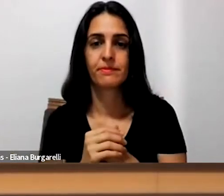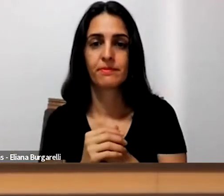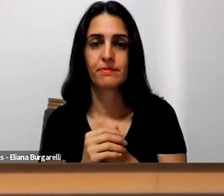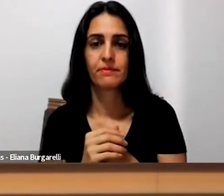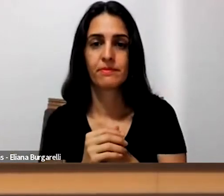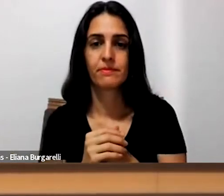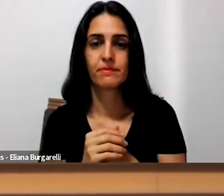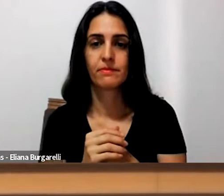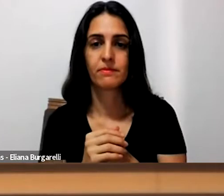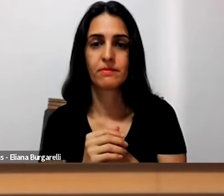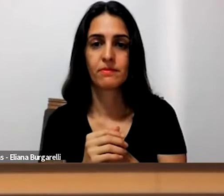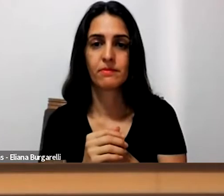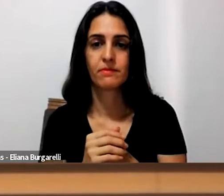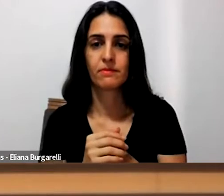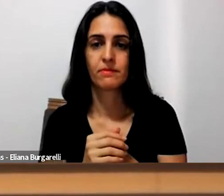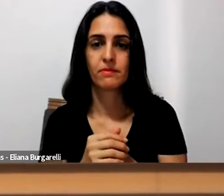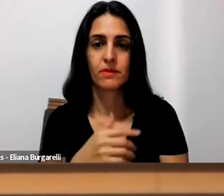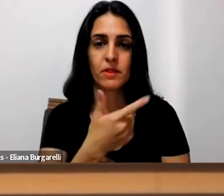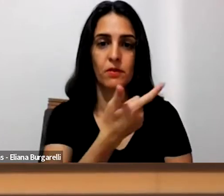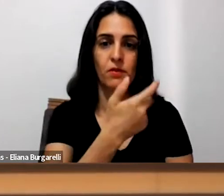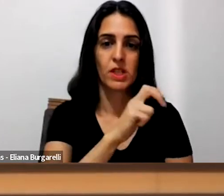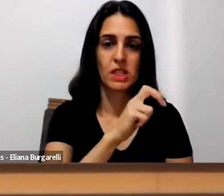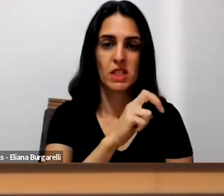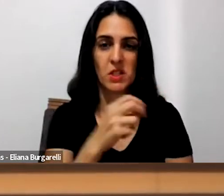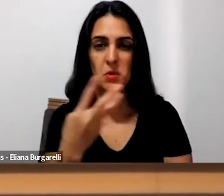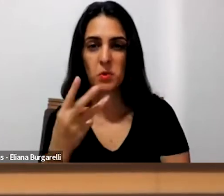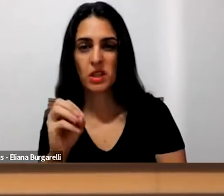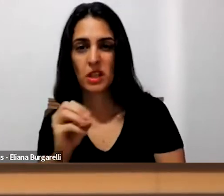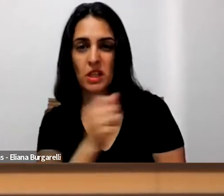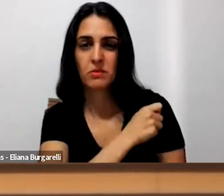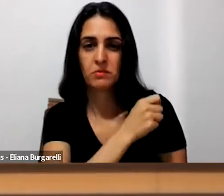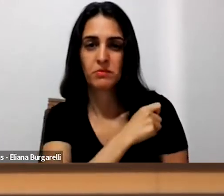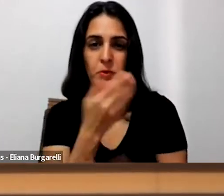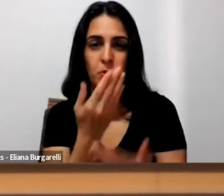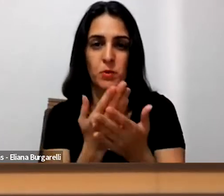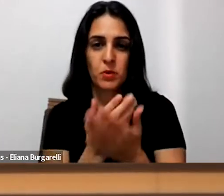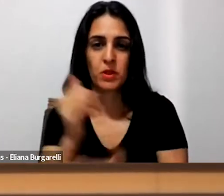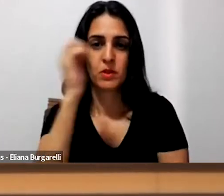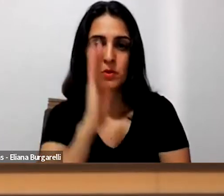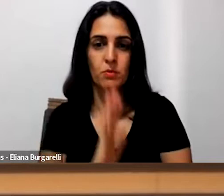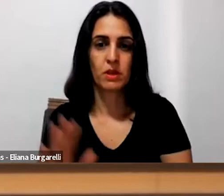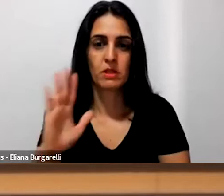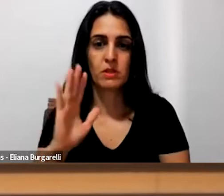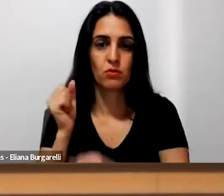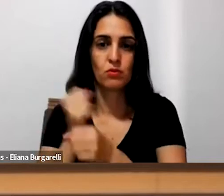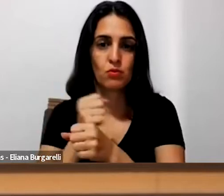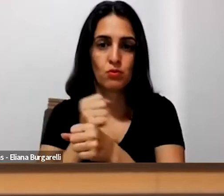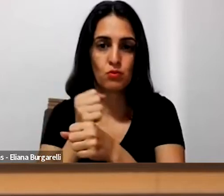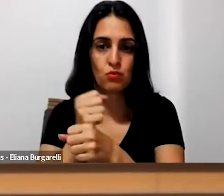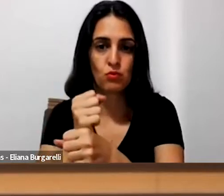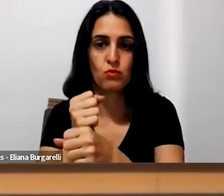year to study in Brazil. For a long time now, Brazilians have been among the